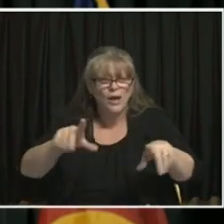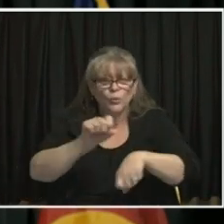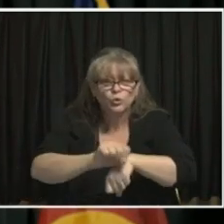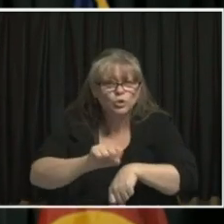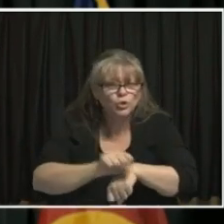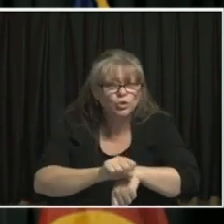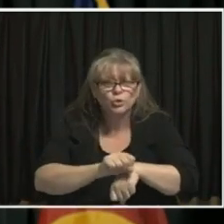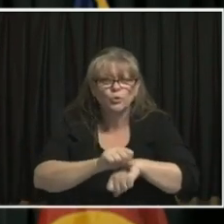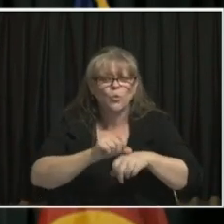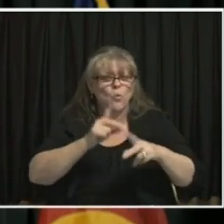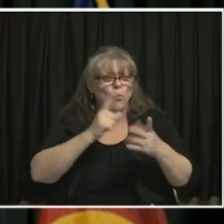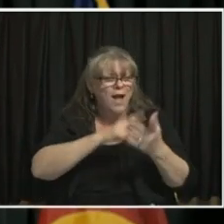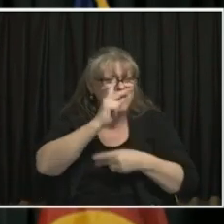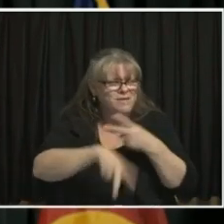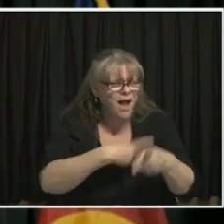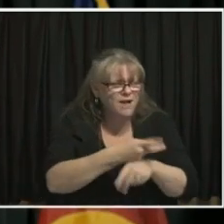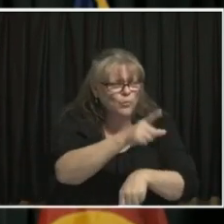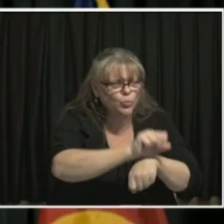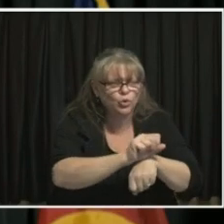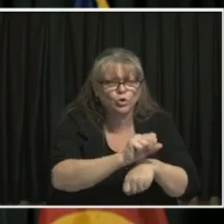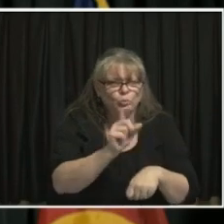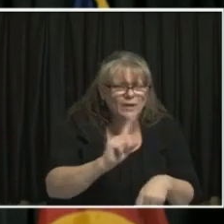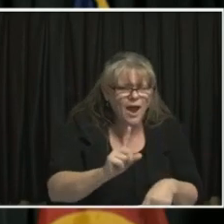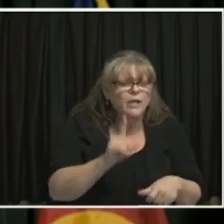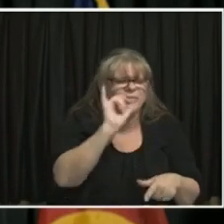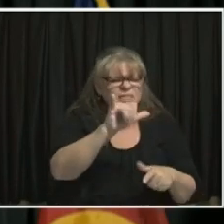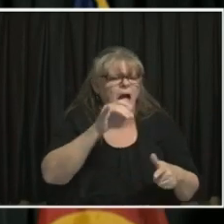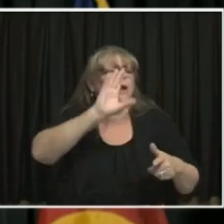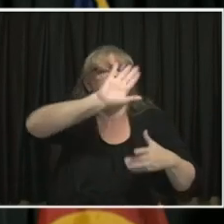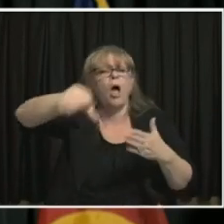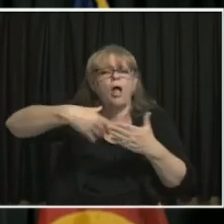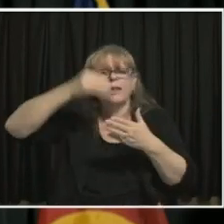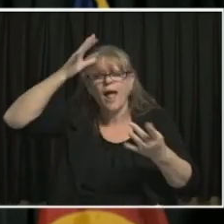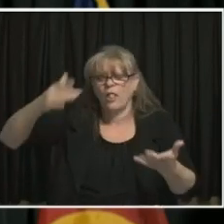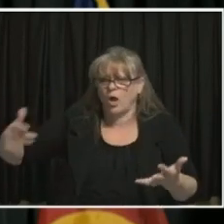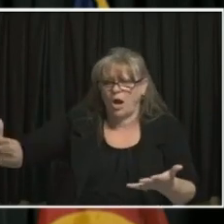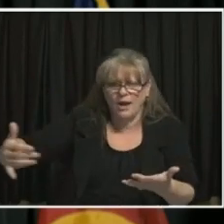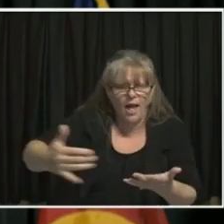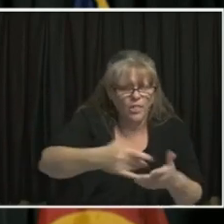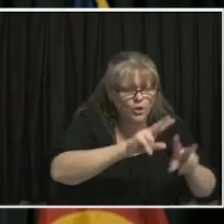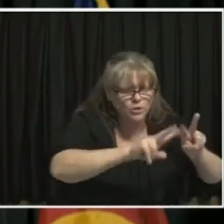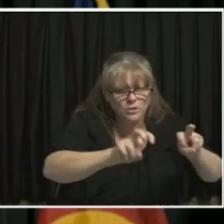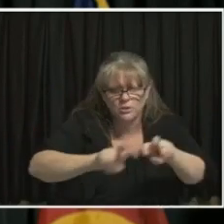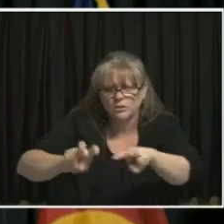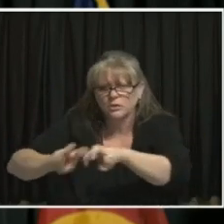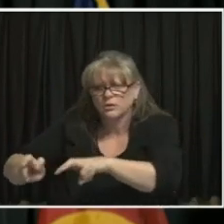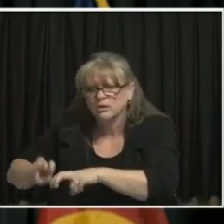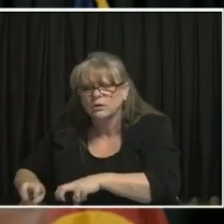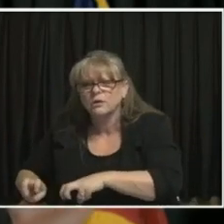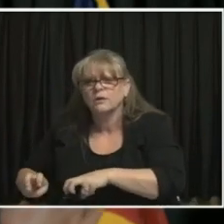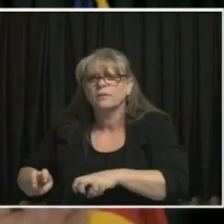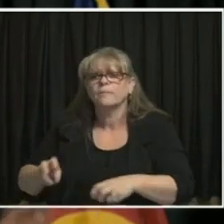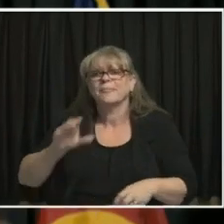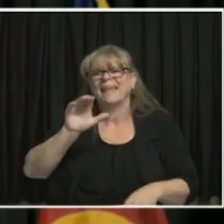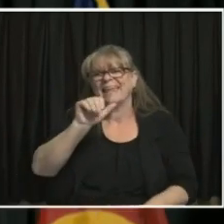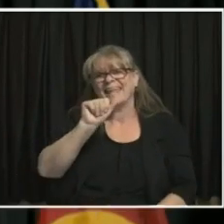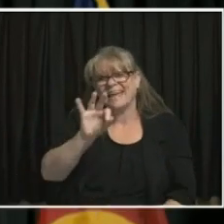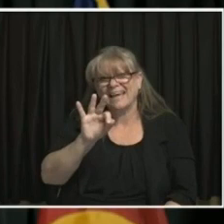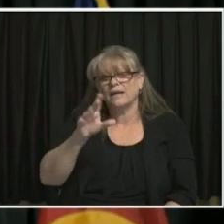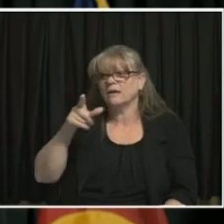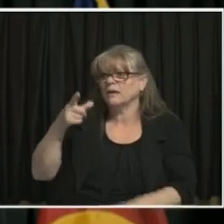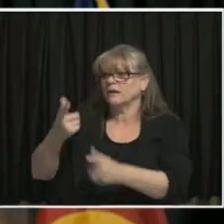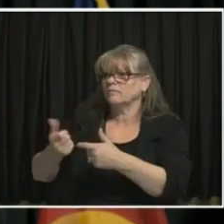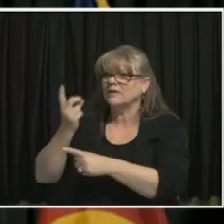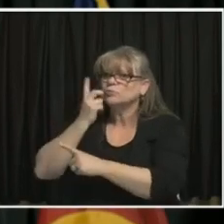kind of information that we need to get. We already know that places where people live together are at greater risk. And that means senior care facilities, it